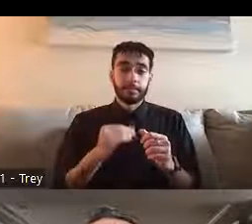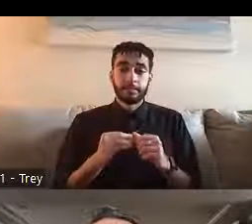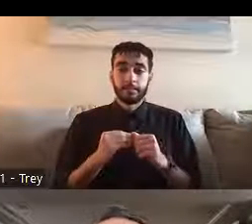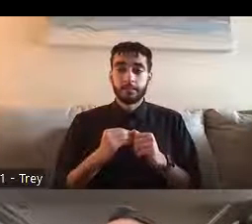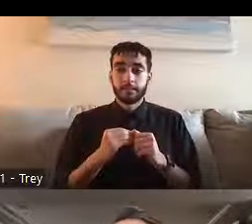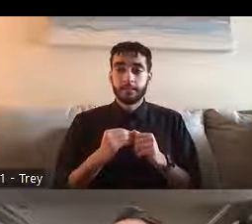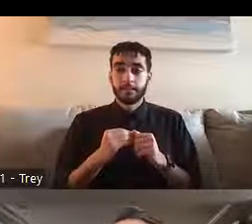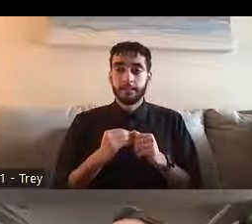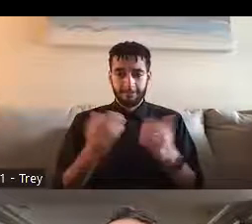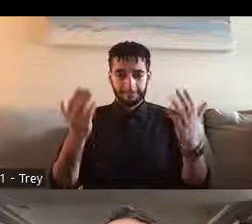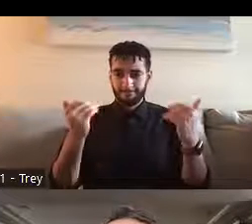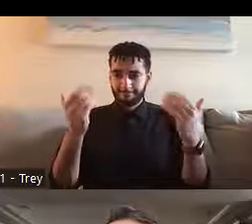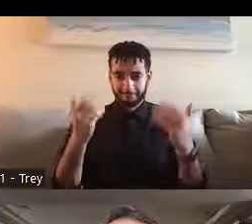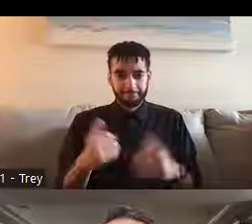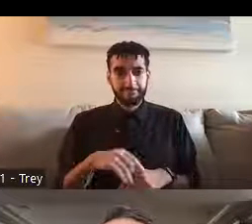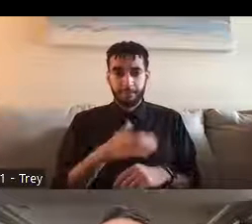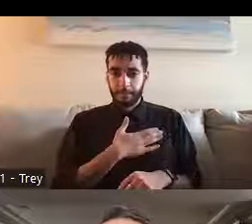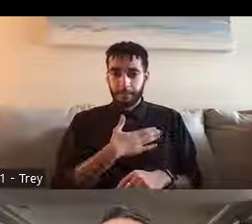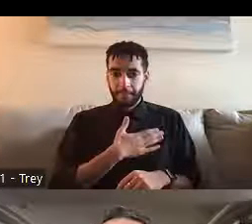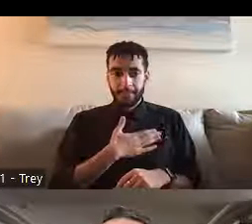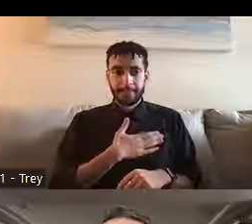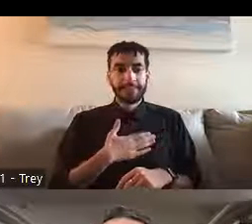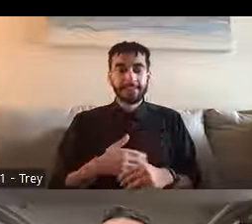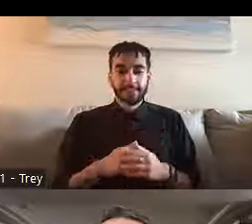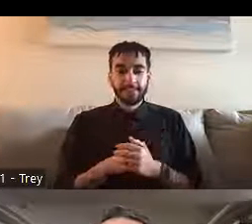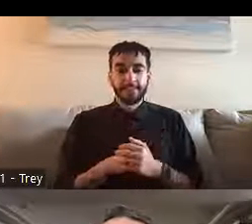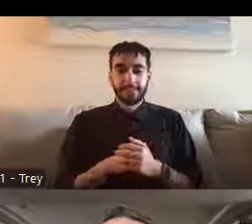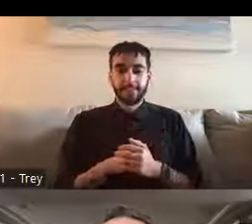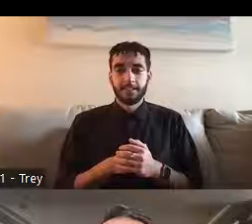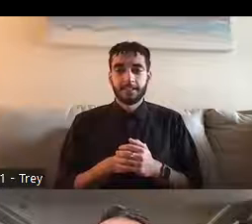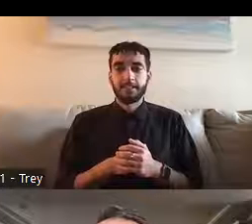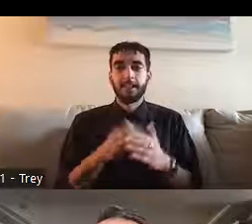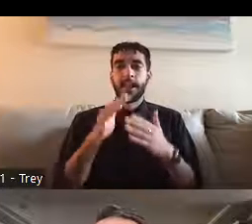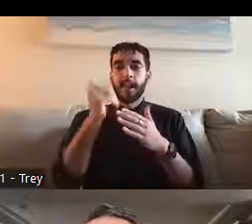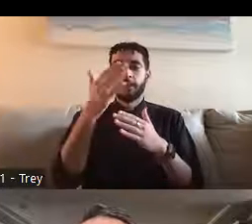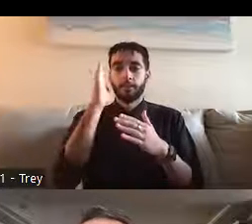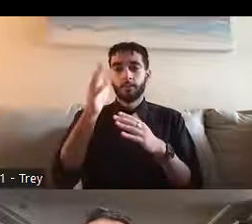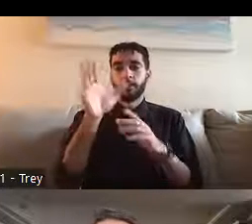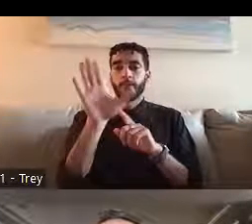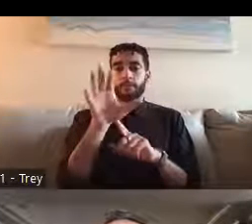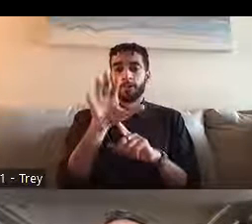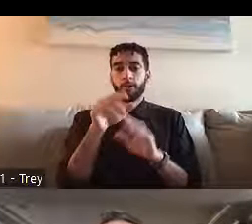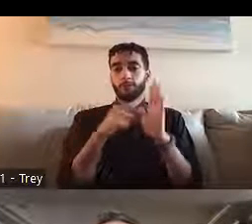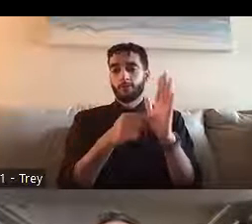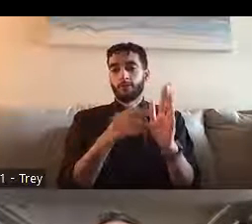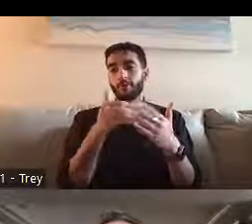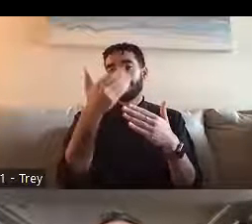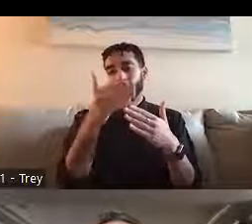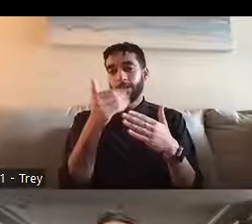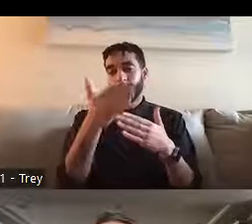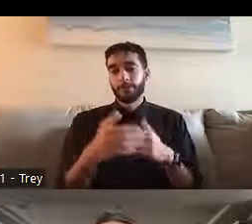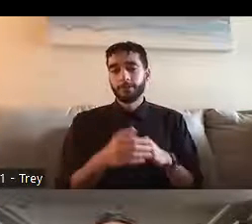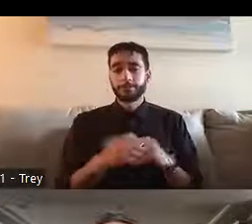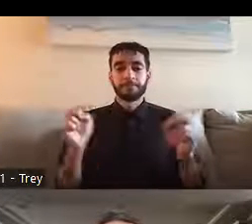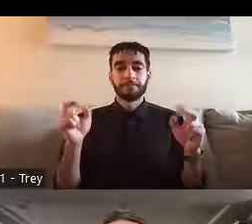Please talk about your experience as a caregiver, and then we can play the video. Okay. Okay. You. Okay.